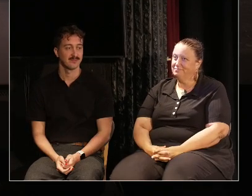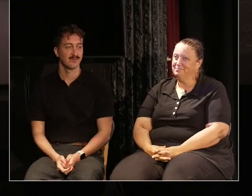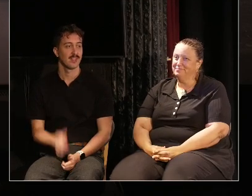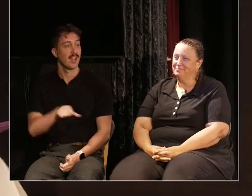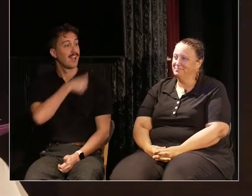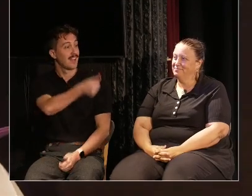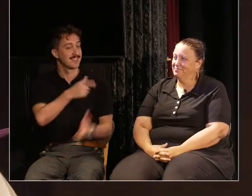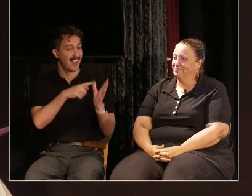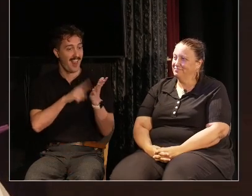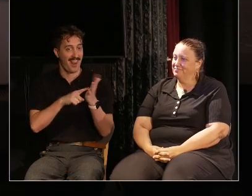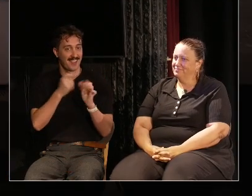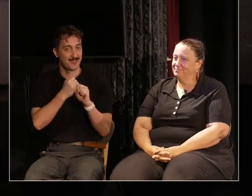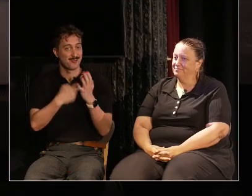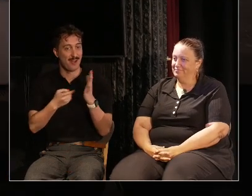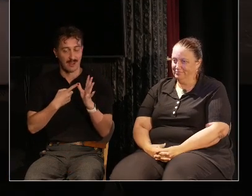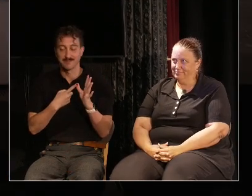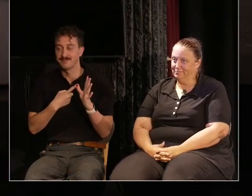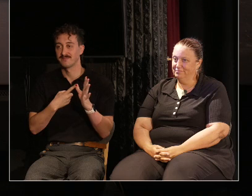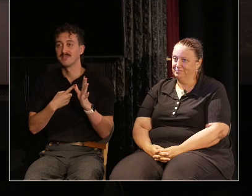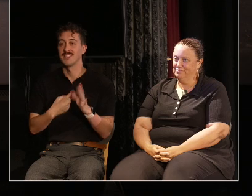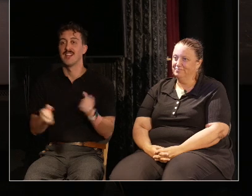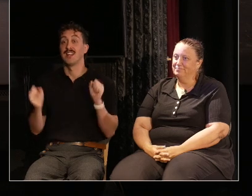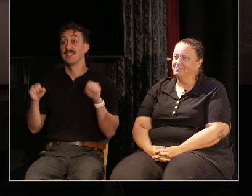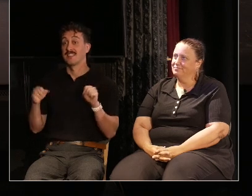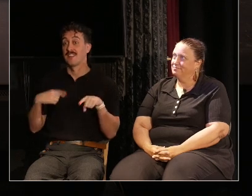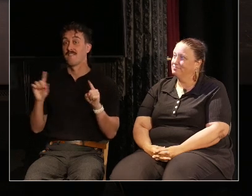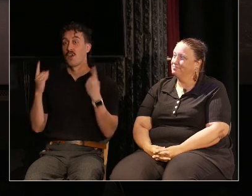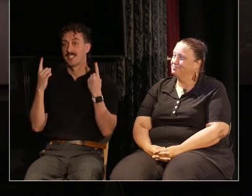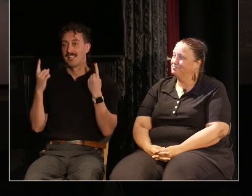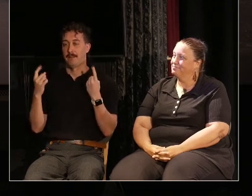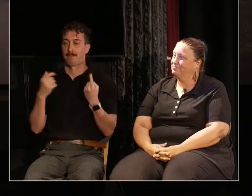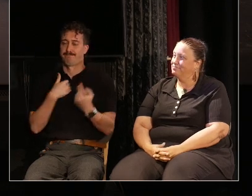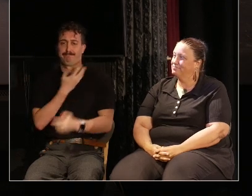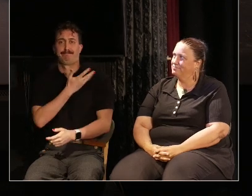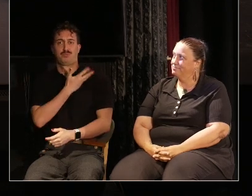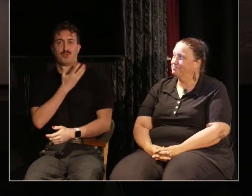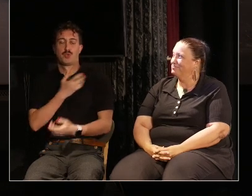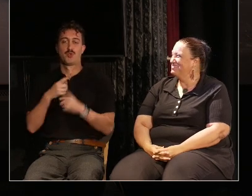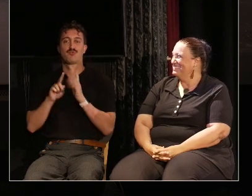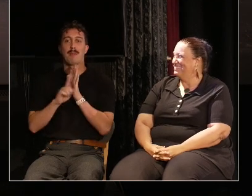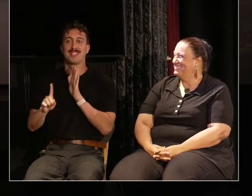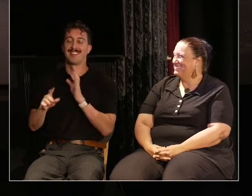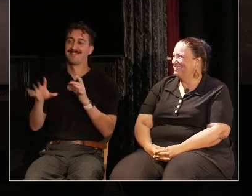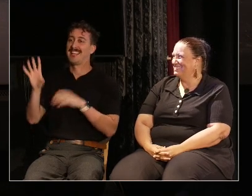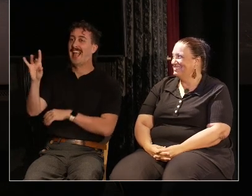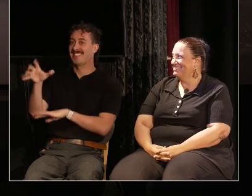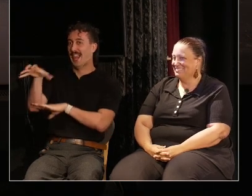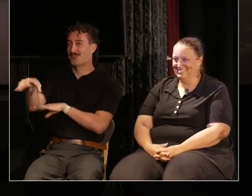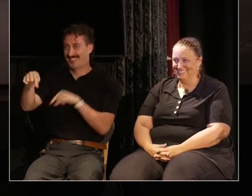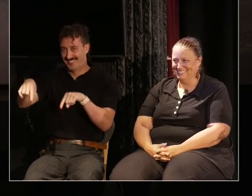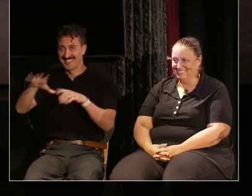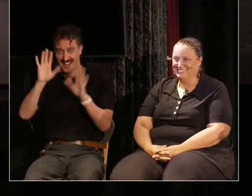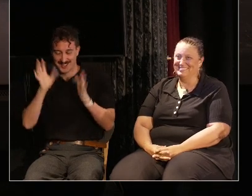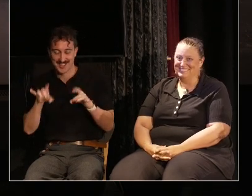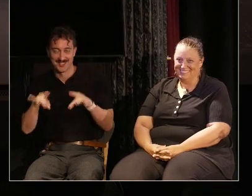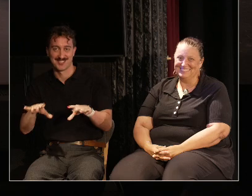And Allegra. Look, I think, firstly, it is an honour to represent one of the gayest electorates in the country, so thank you very much, and very